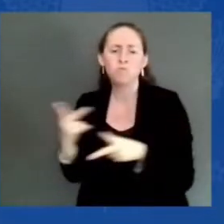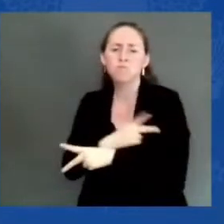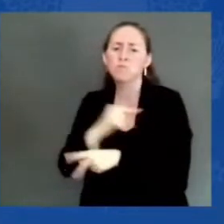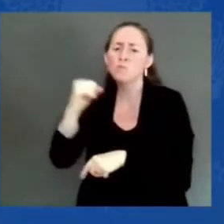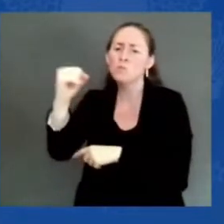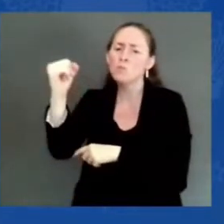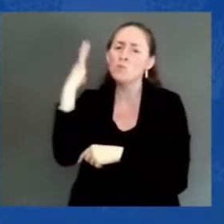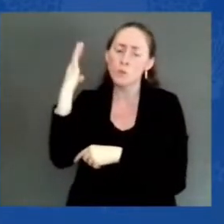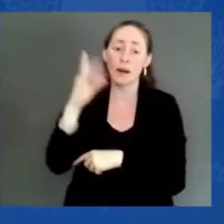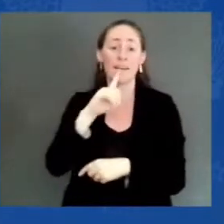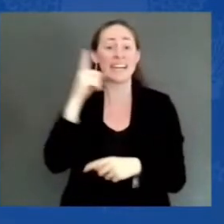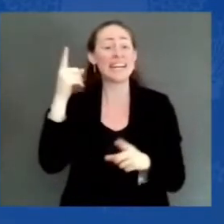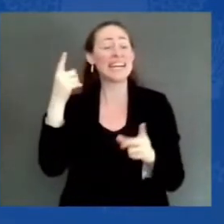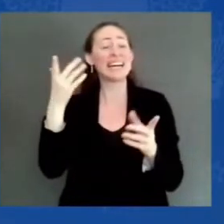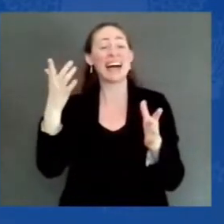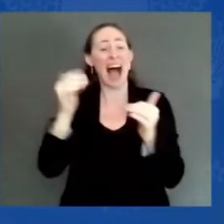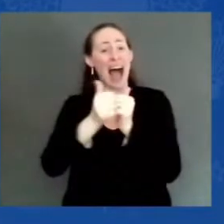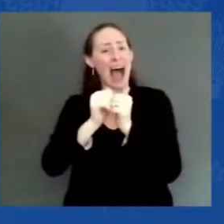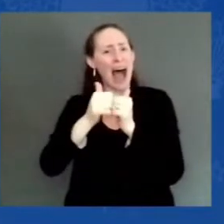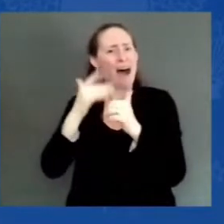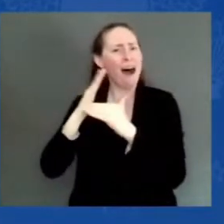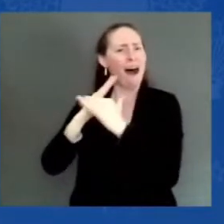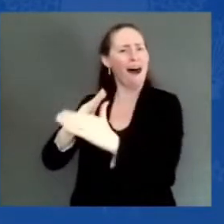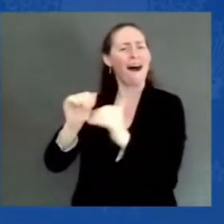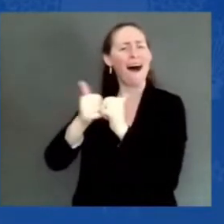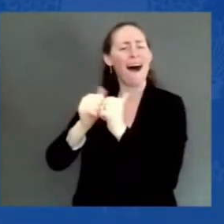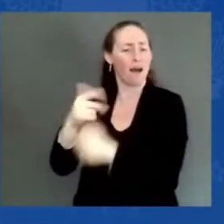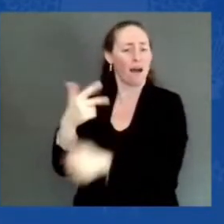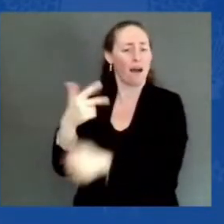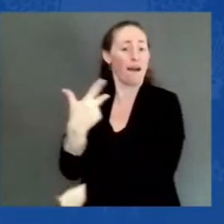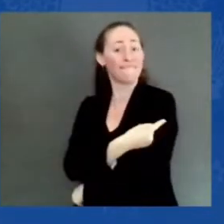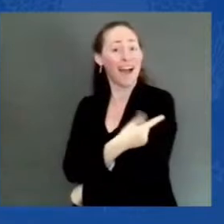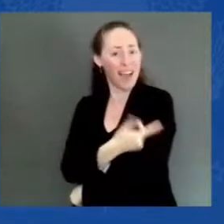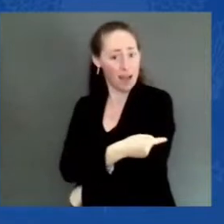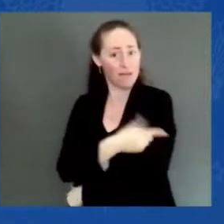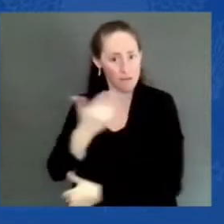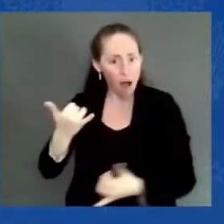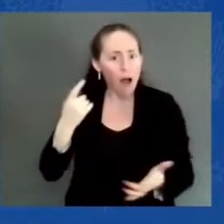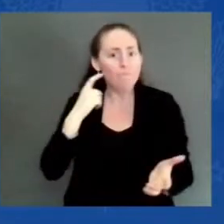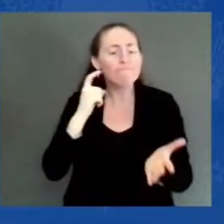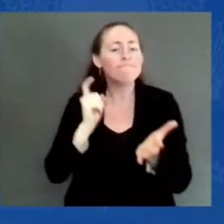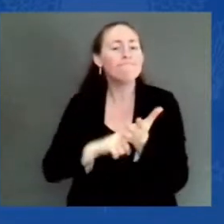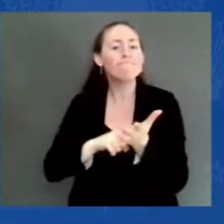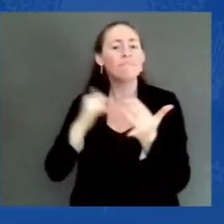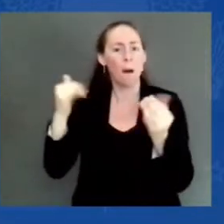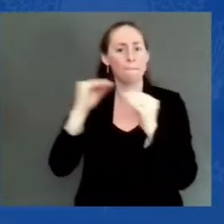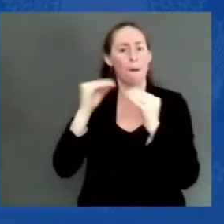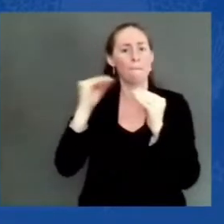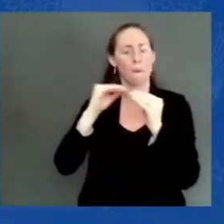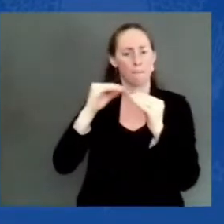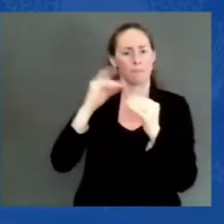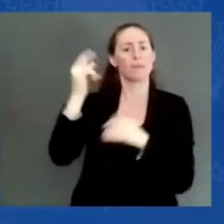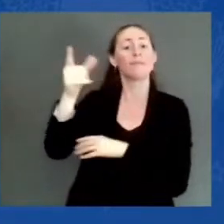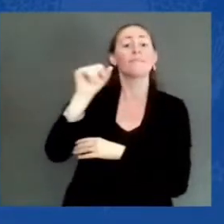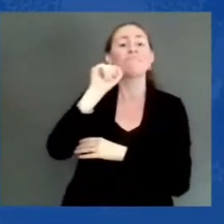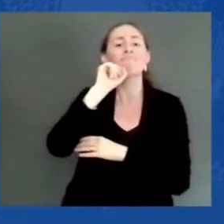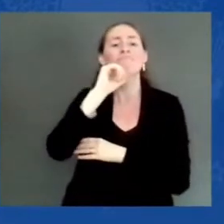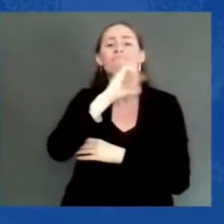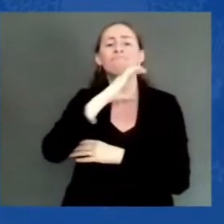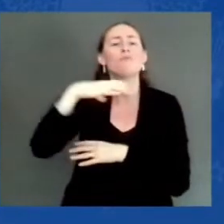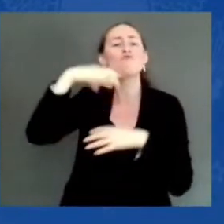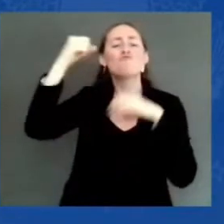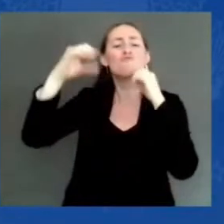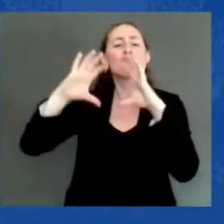it. We're making progress. Today, more than 90% of seniors have at least had one